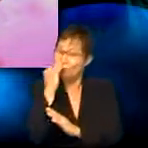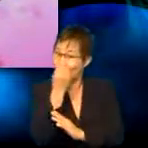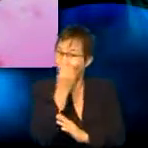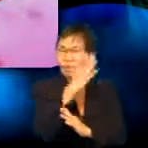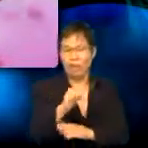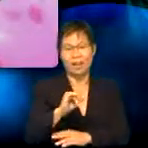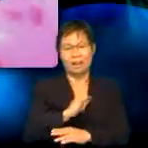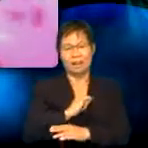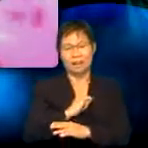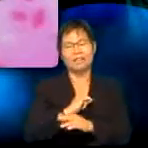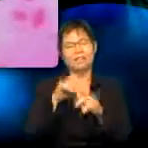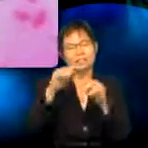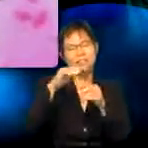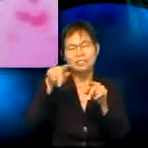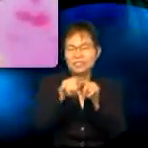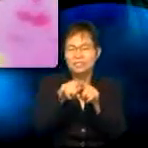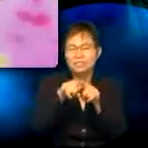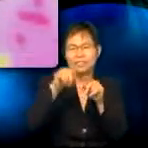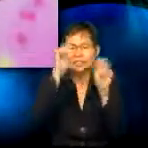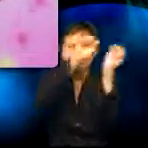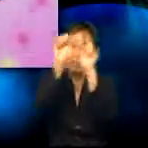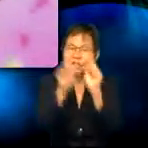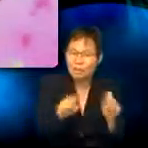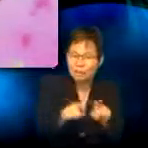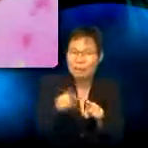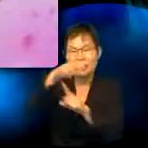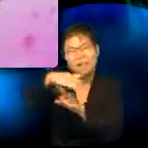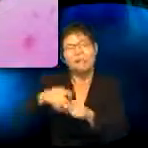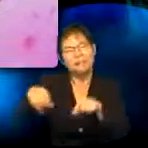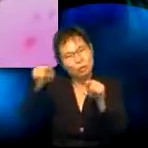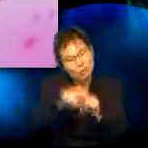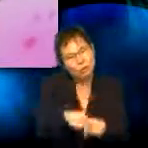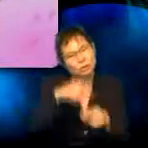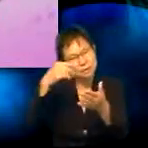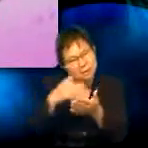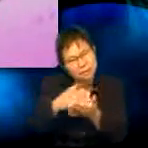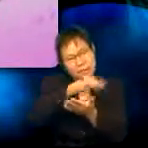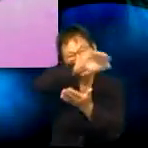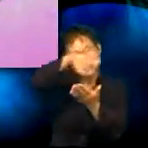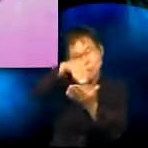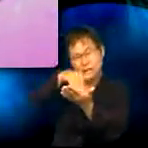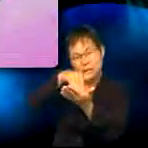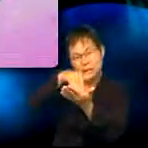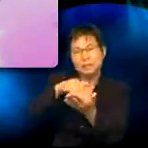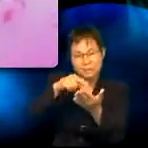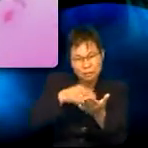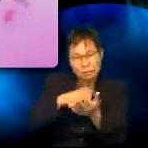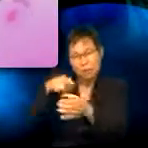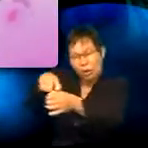are shaped like leaves. They are also sometimes scented to attract